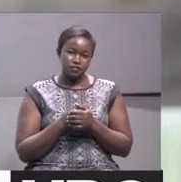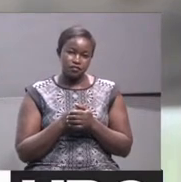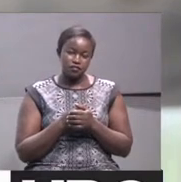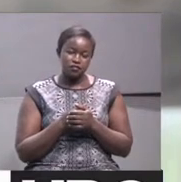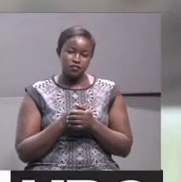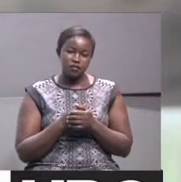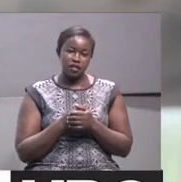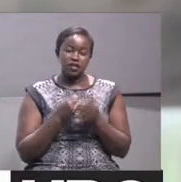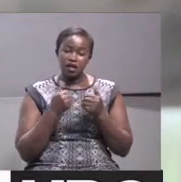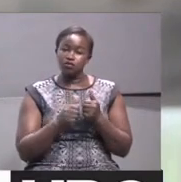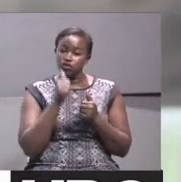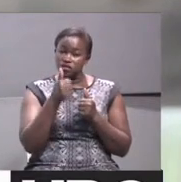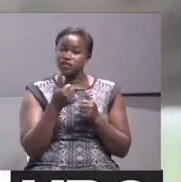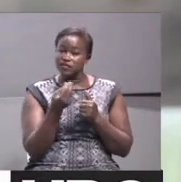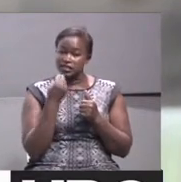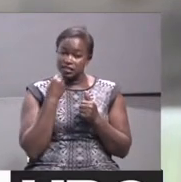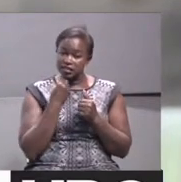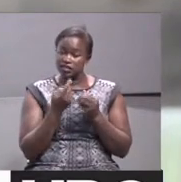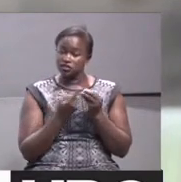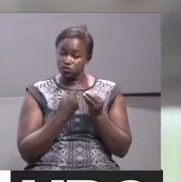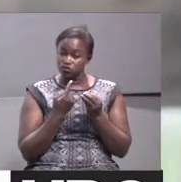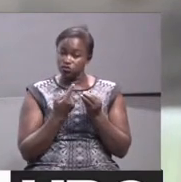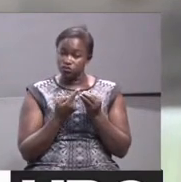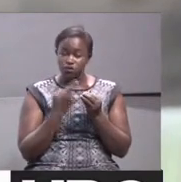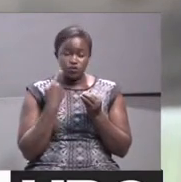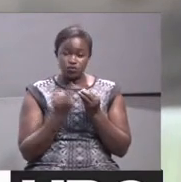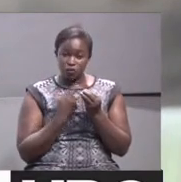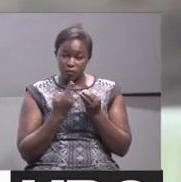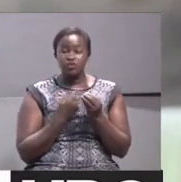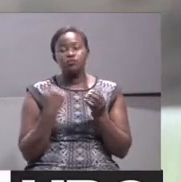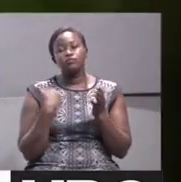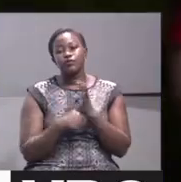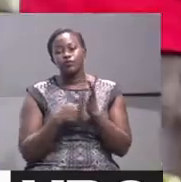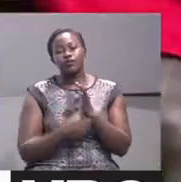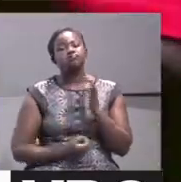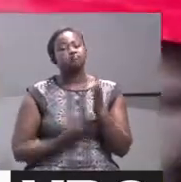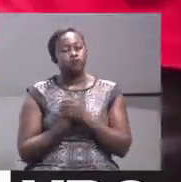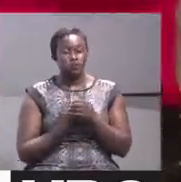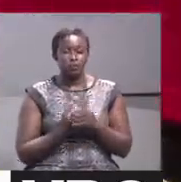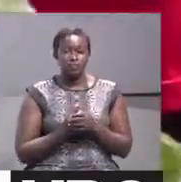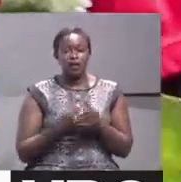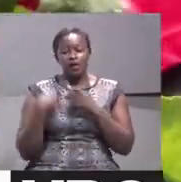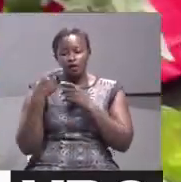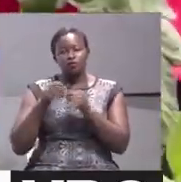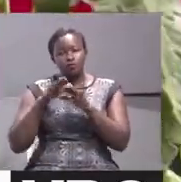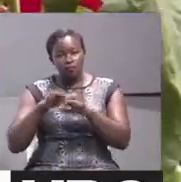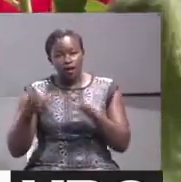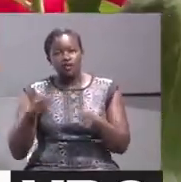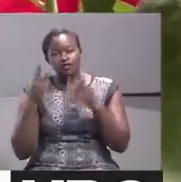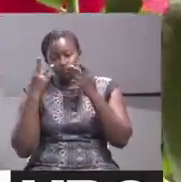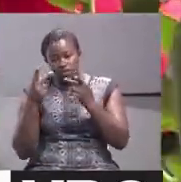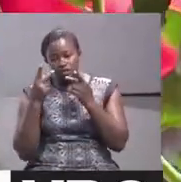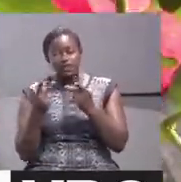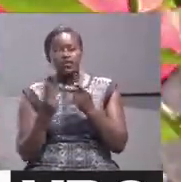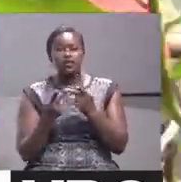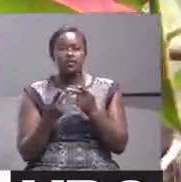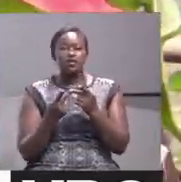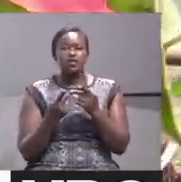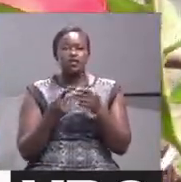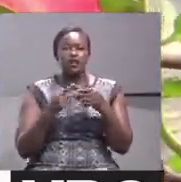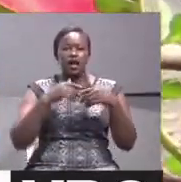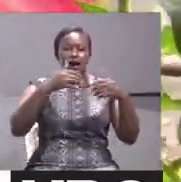you eat the flesh of the tomato, you're in trouble. You go to some of these markets, you find cabbages